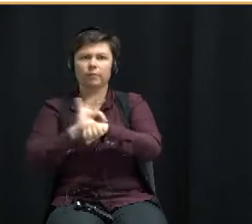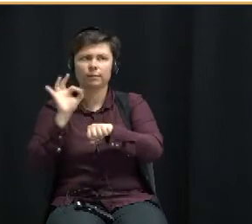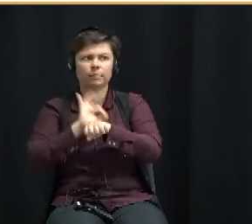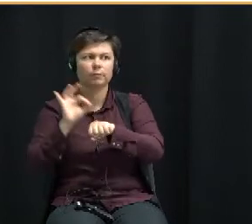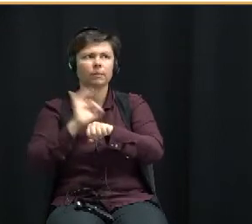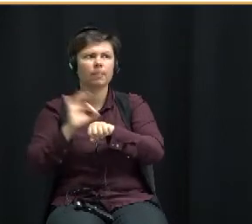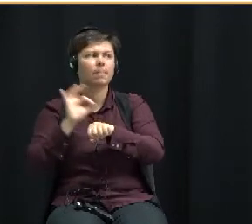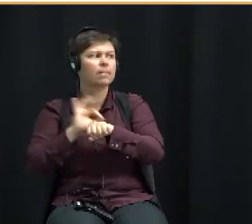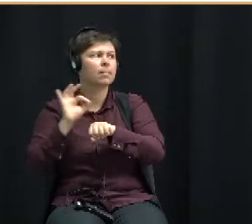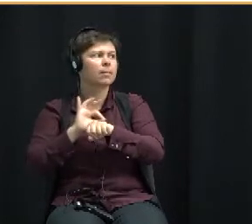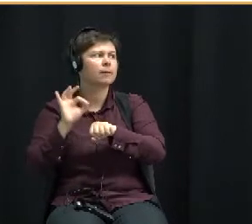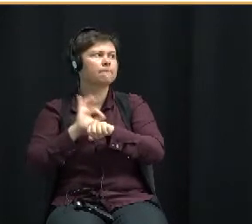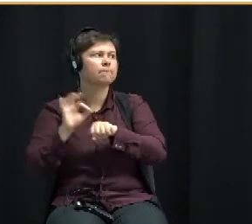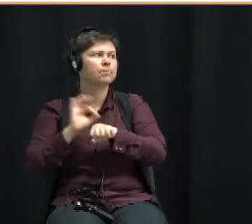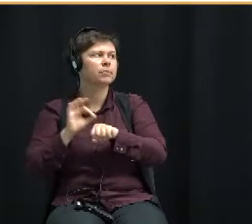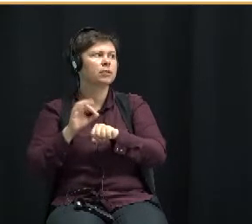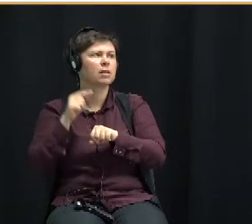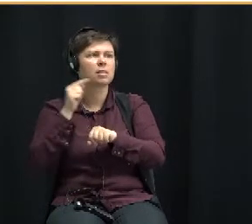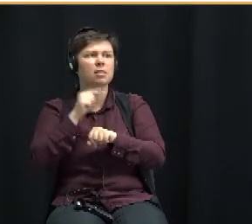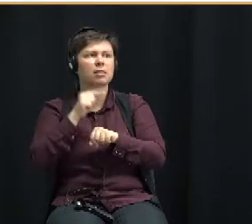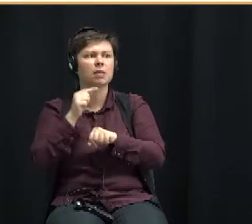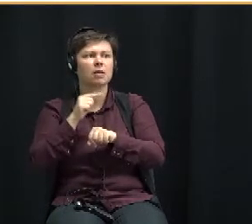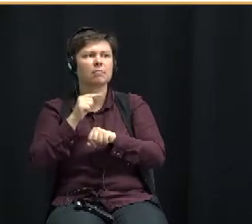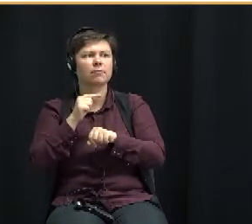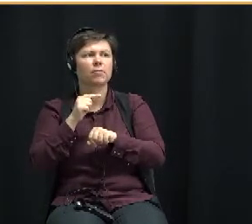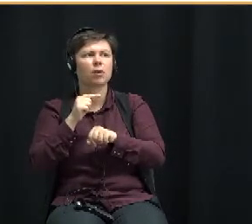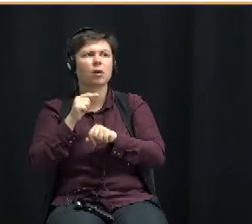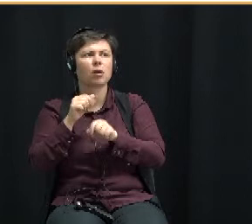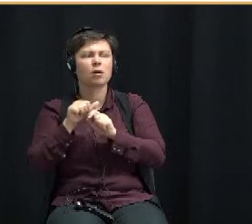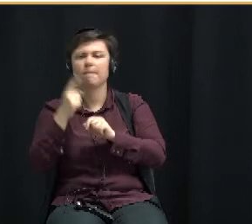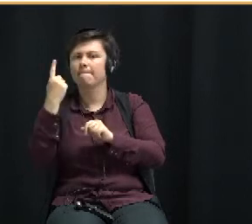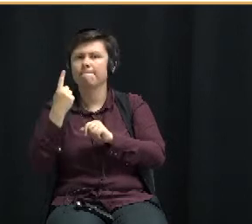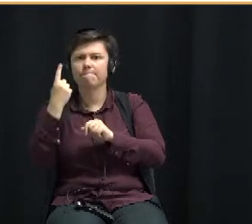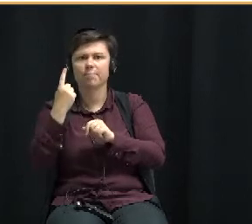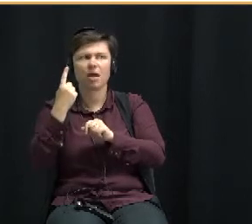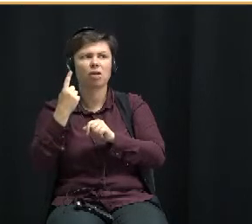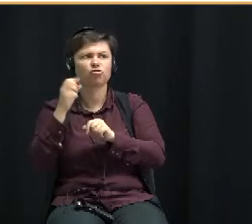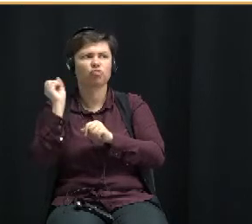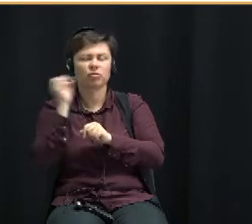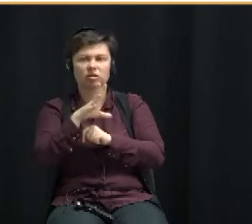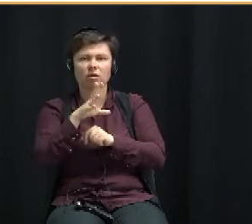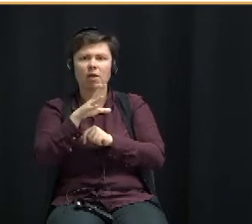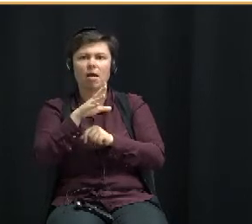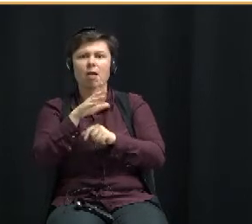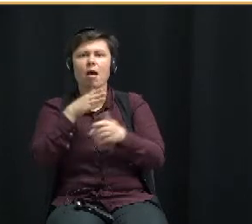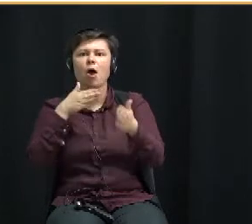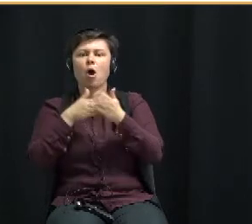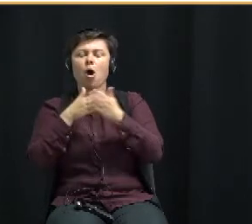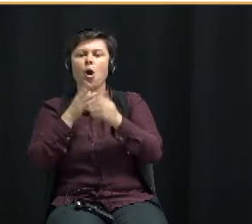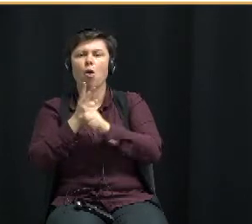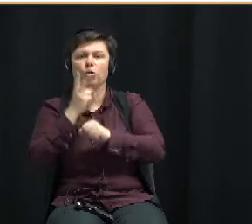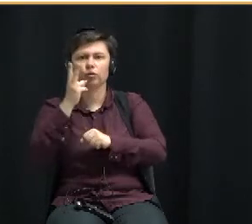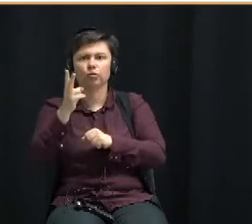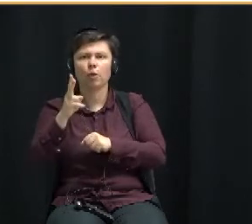were suggested to present limited access to public space for people with disabilities, with definition of universal design and design